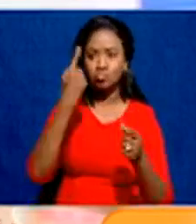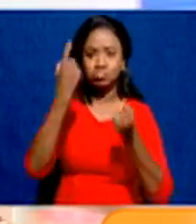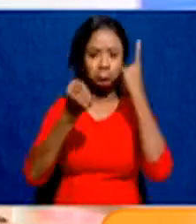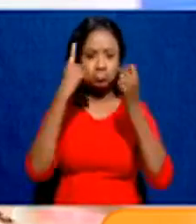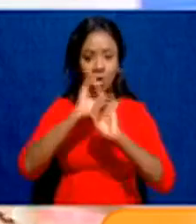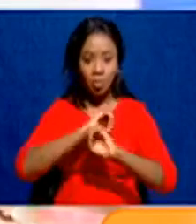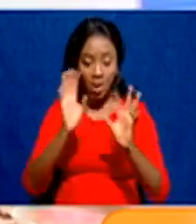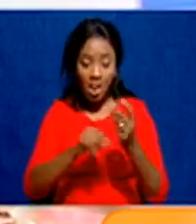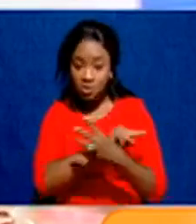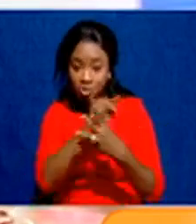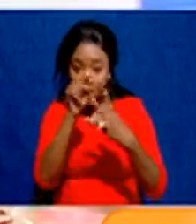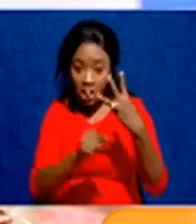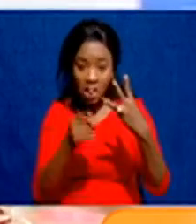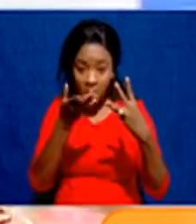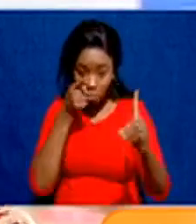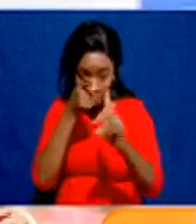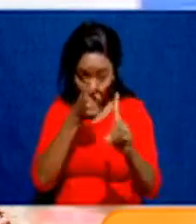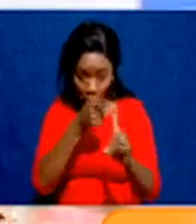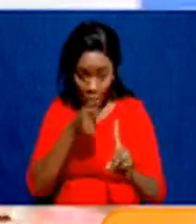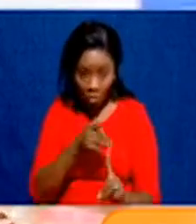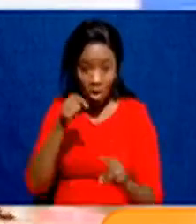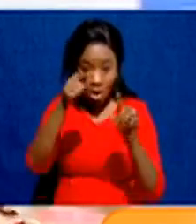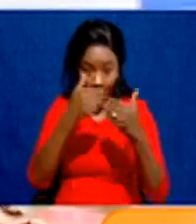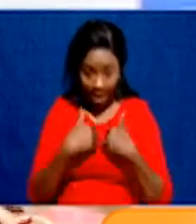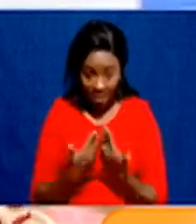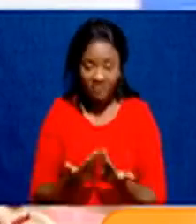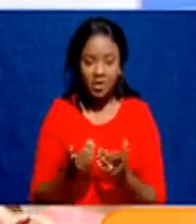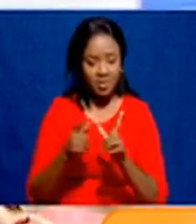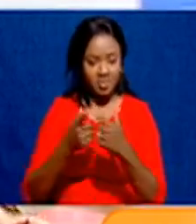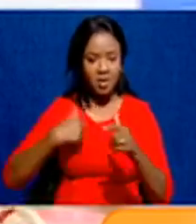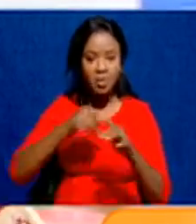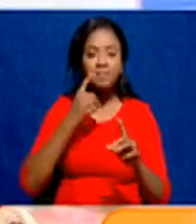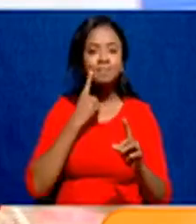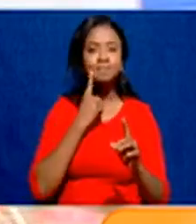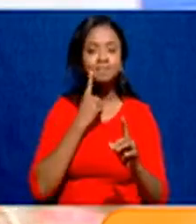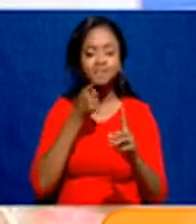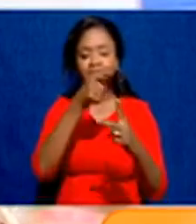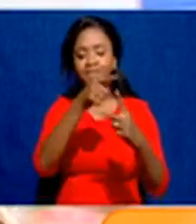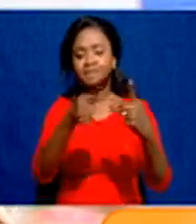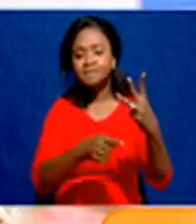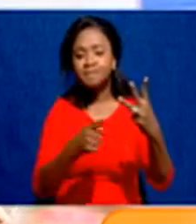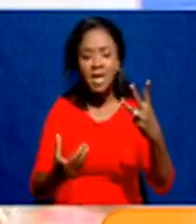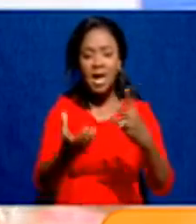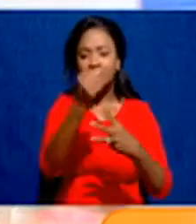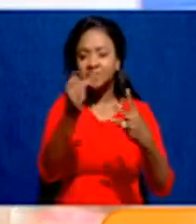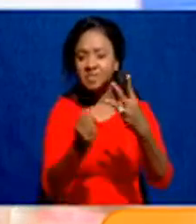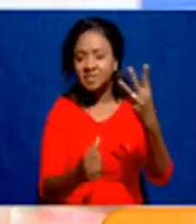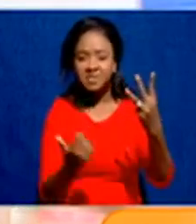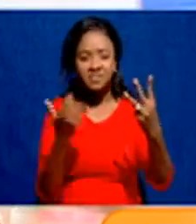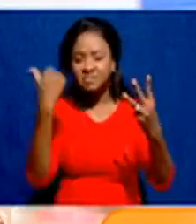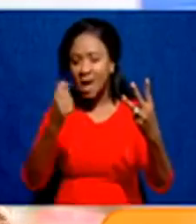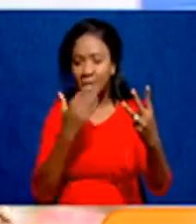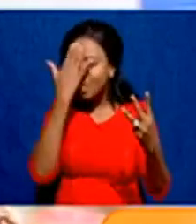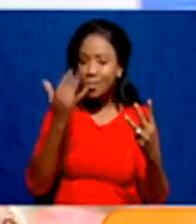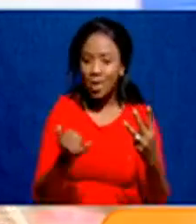you can begin with those common goals in mind and work backwards to why various technologies, not just